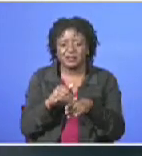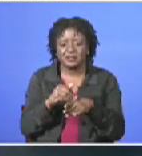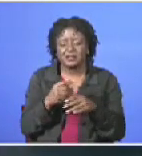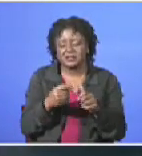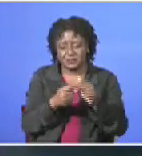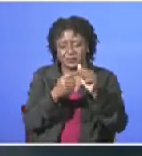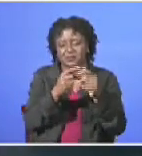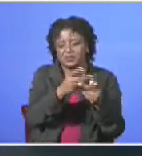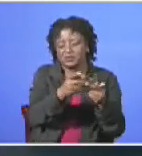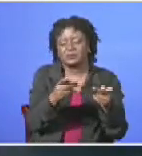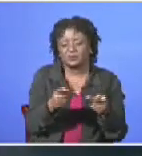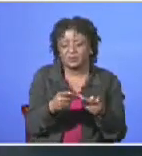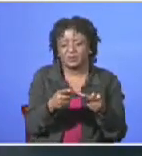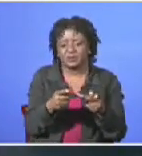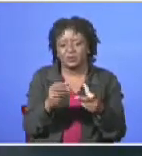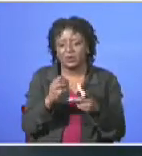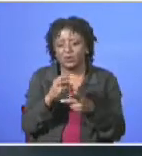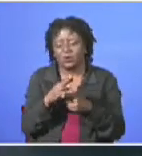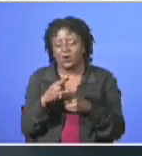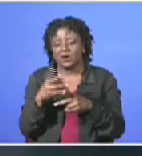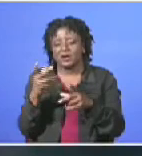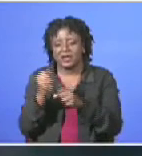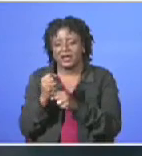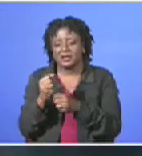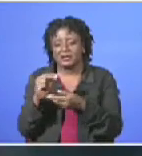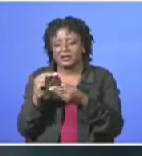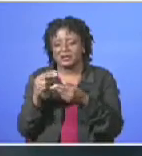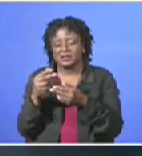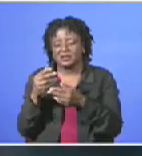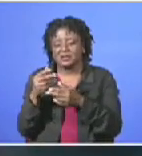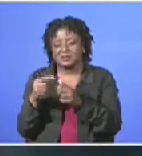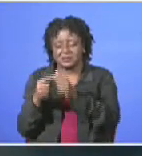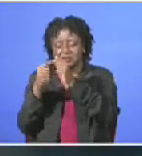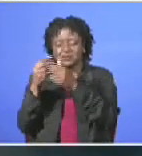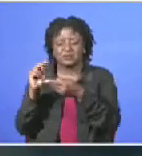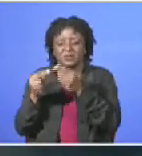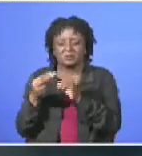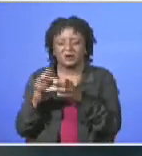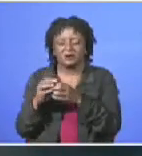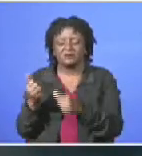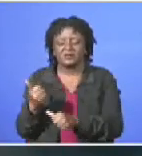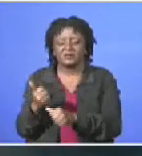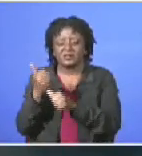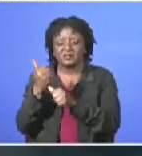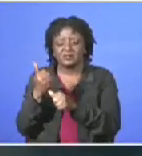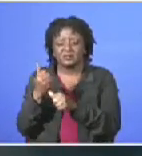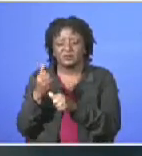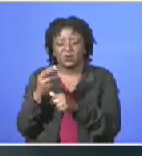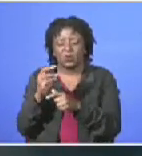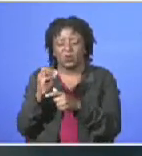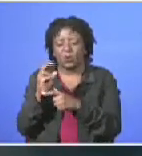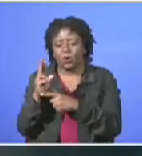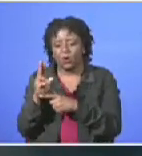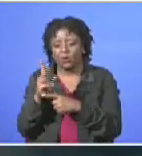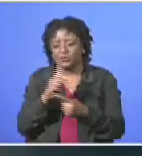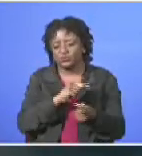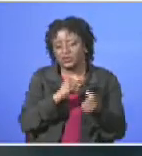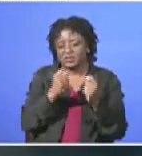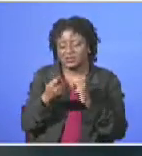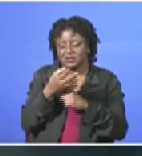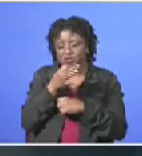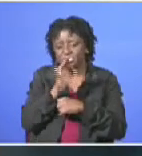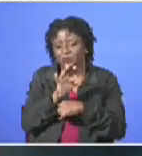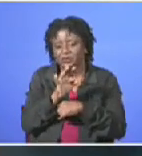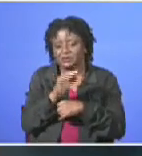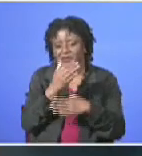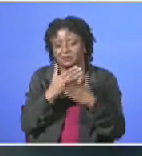us getting a certain level of assists or a certain amount of transition points, because there are some things when we get